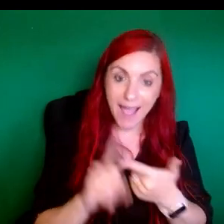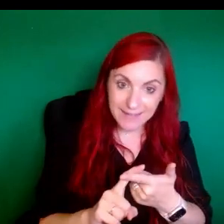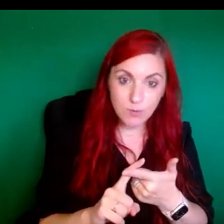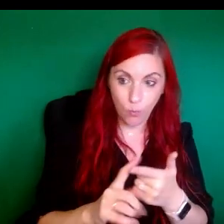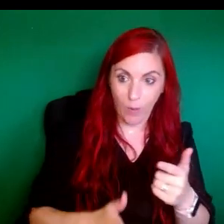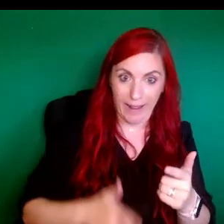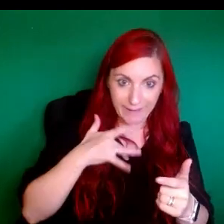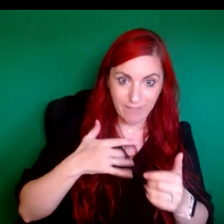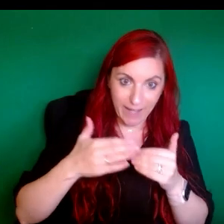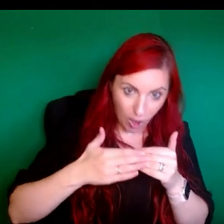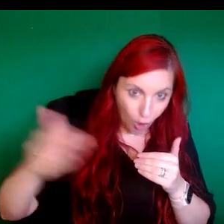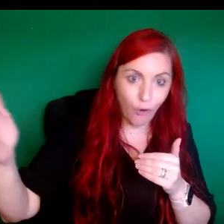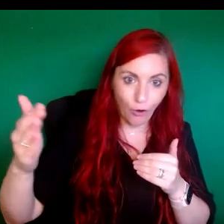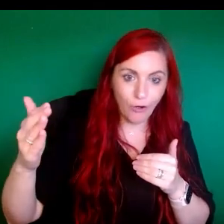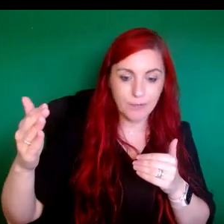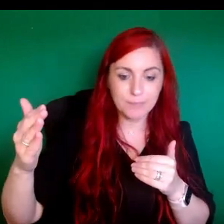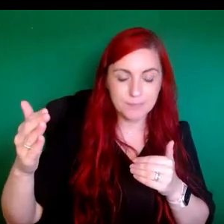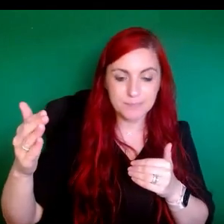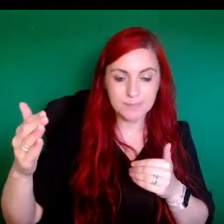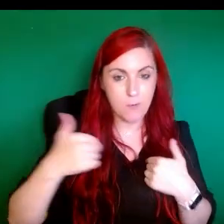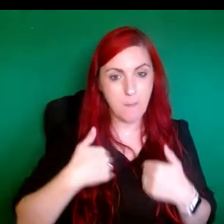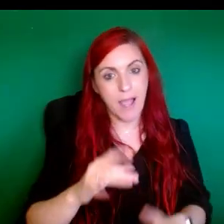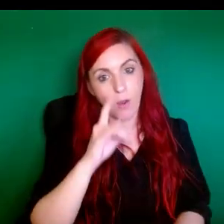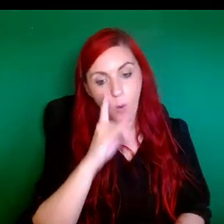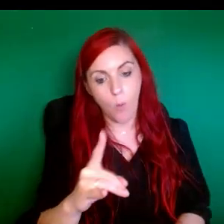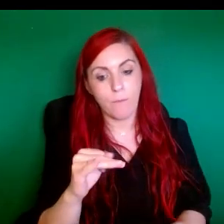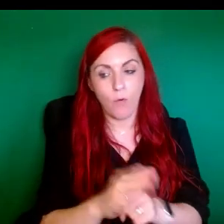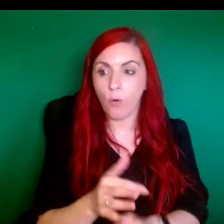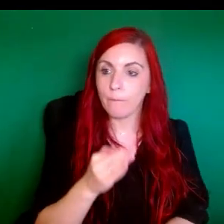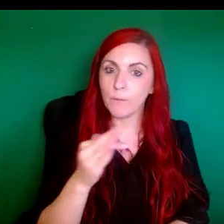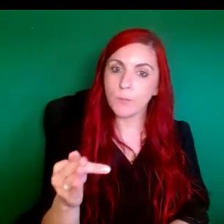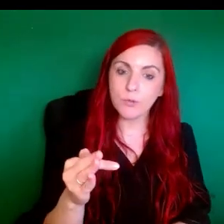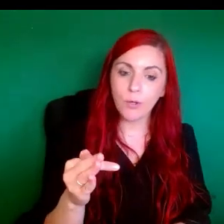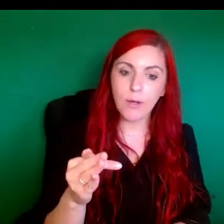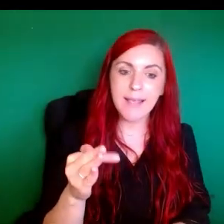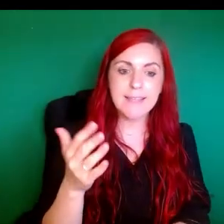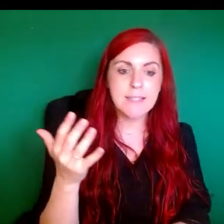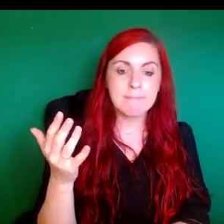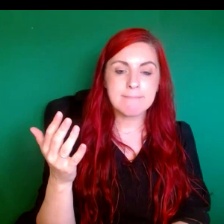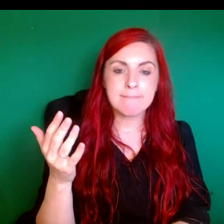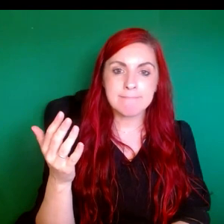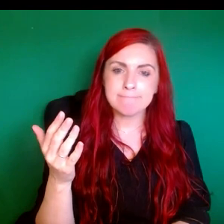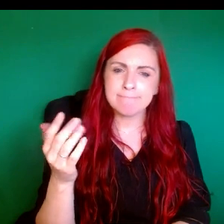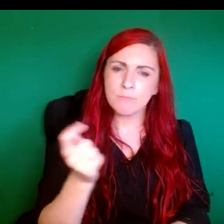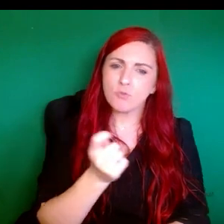my hope for the future is that we truly value the role and the wisdom